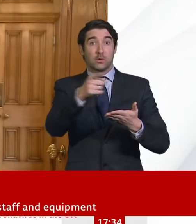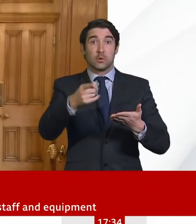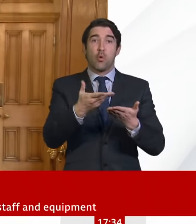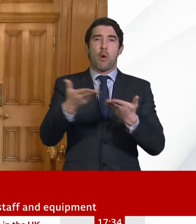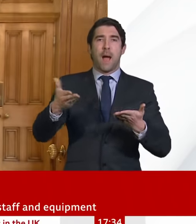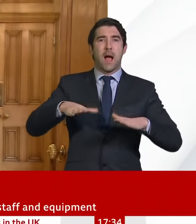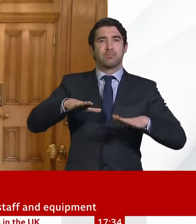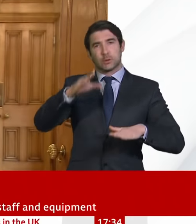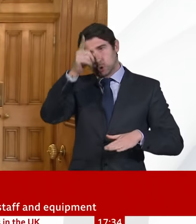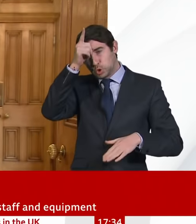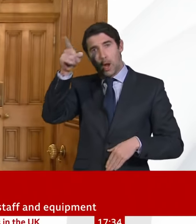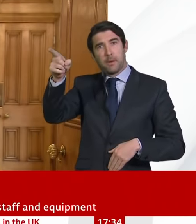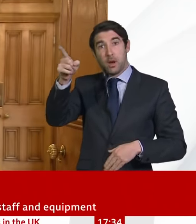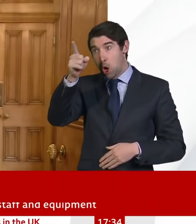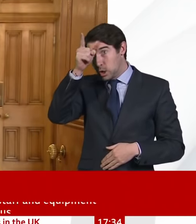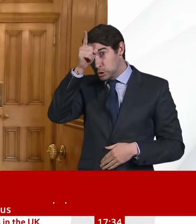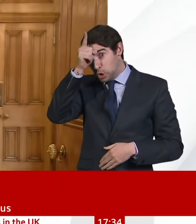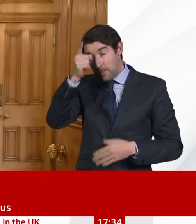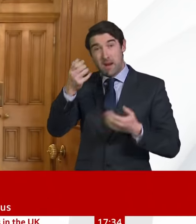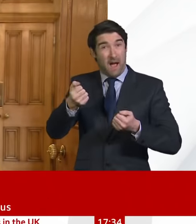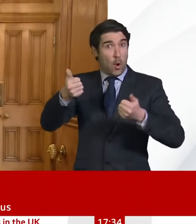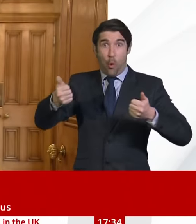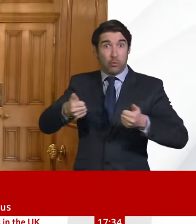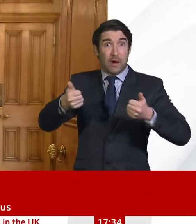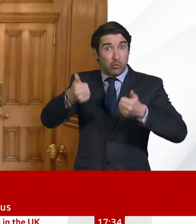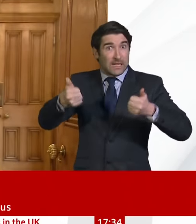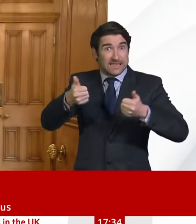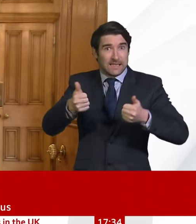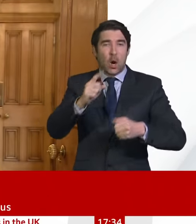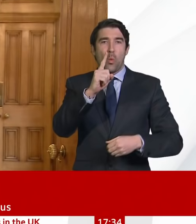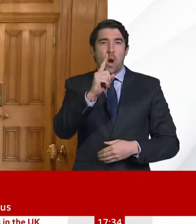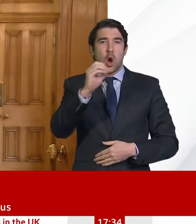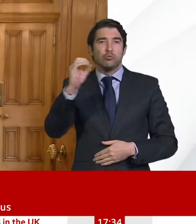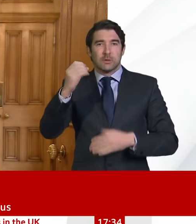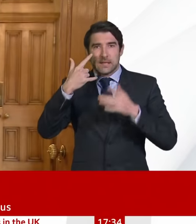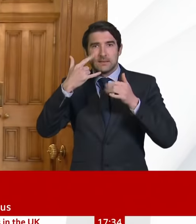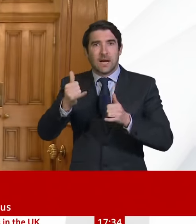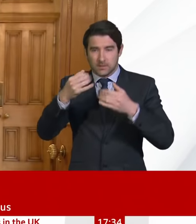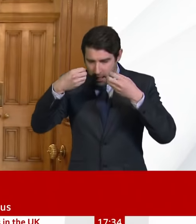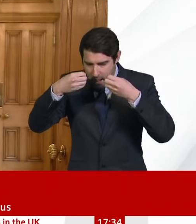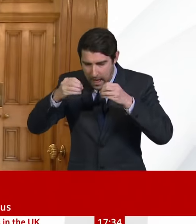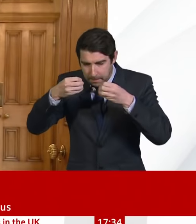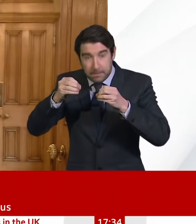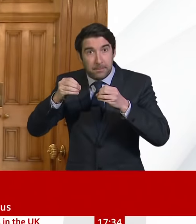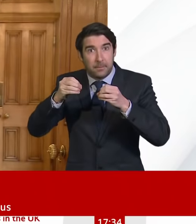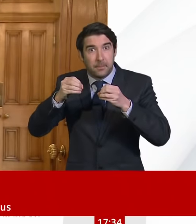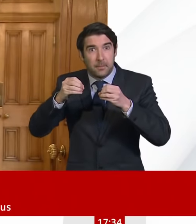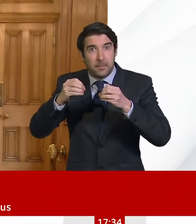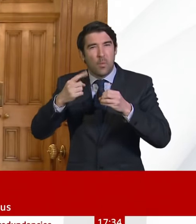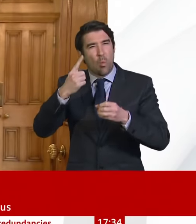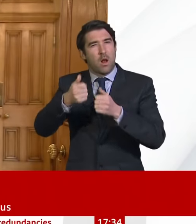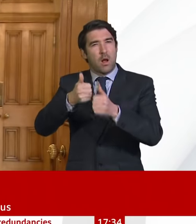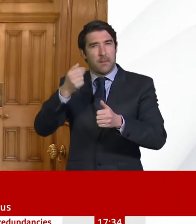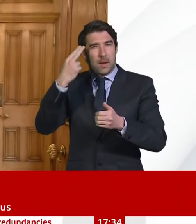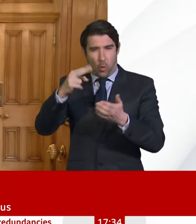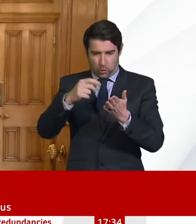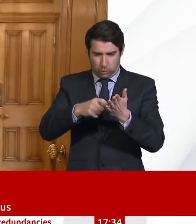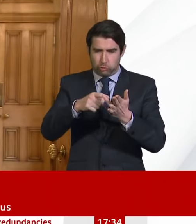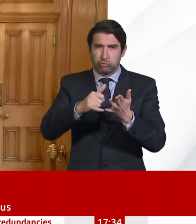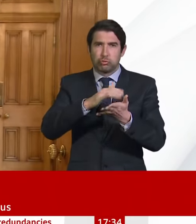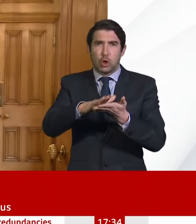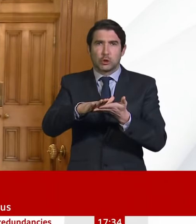upon 100 test labs ready and waiting when the crisis struck, thanks in large part to Roche, one of the biggest diagnostic companies in the